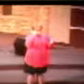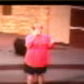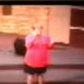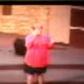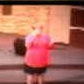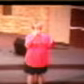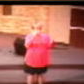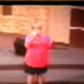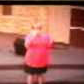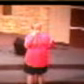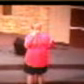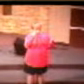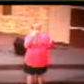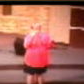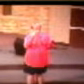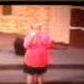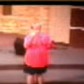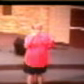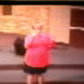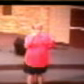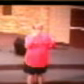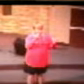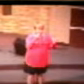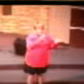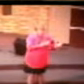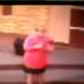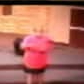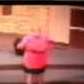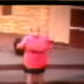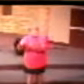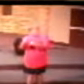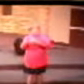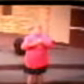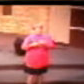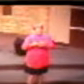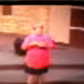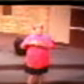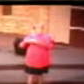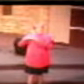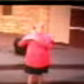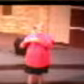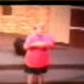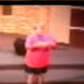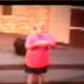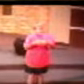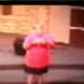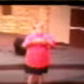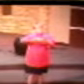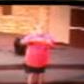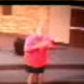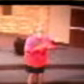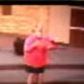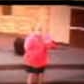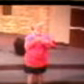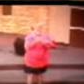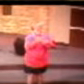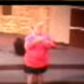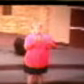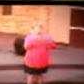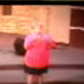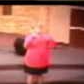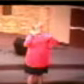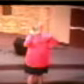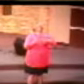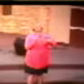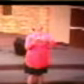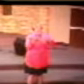Comes from this passage in Acts chapter 1, where Jesus, just after his resurrection, is speaking to his